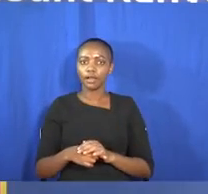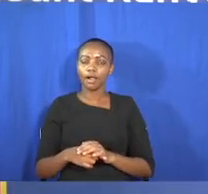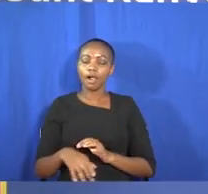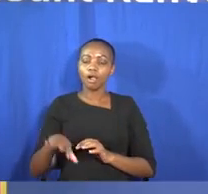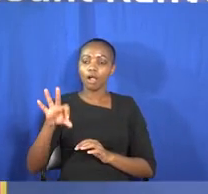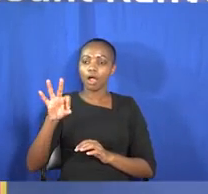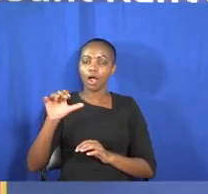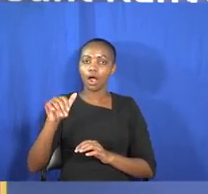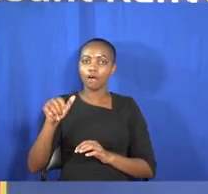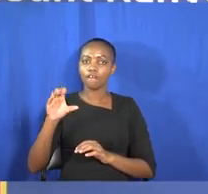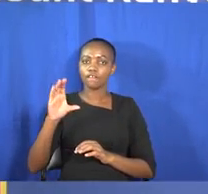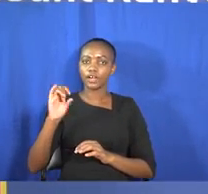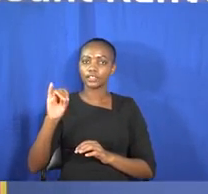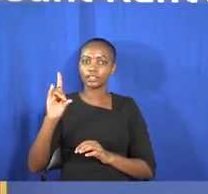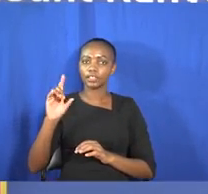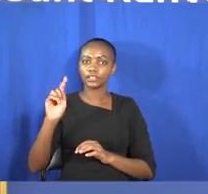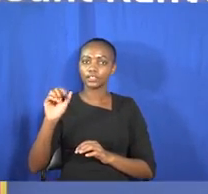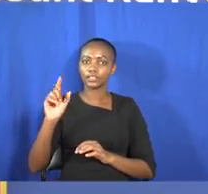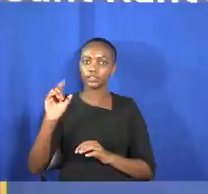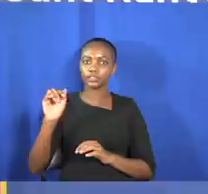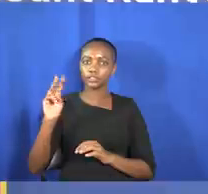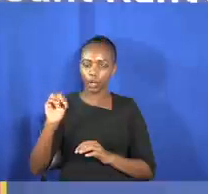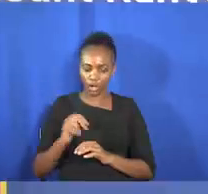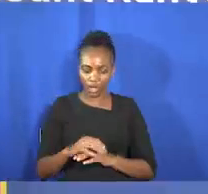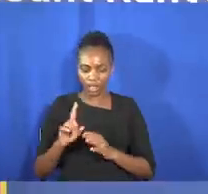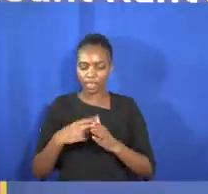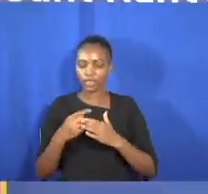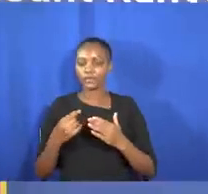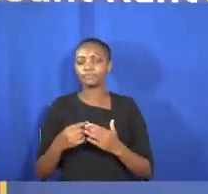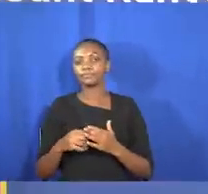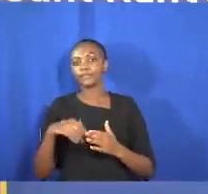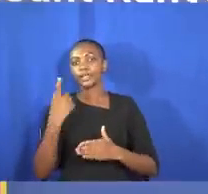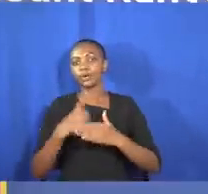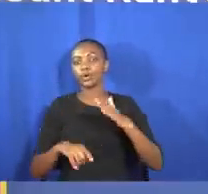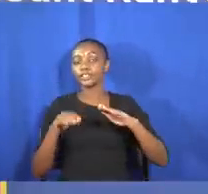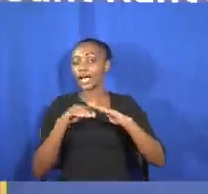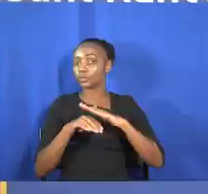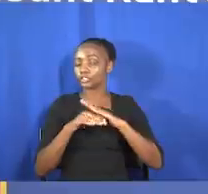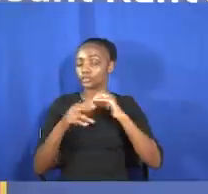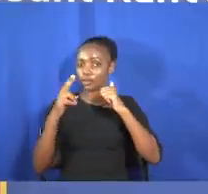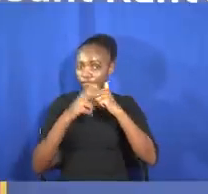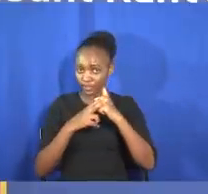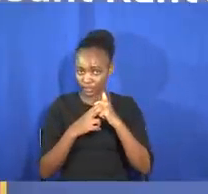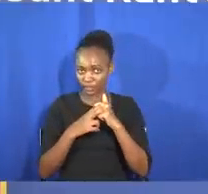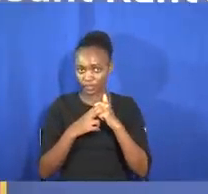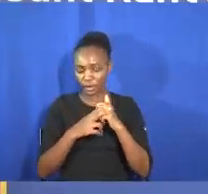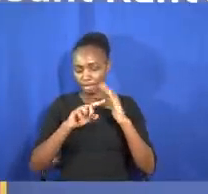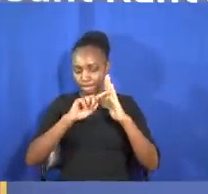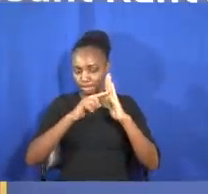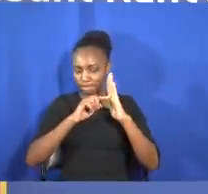about facilitation as in the teacher. Then we are saying key, very important, is the acquisition of the